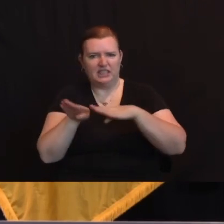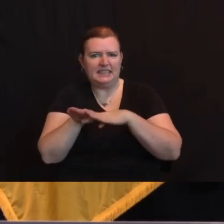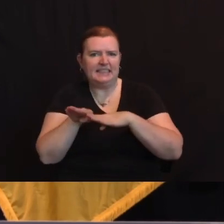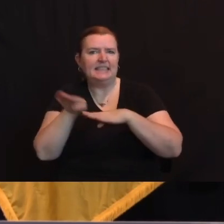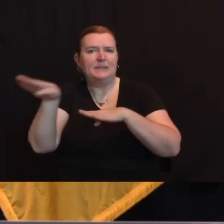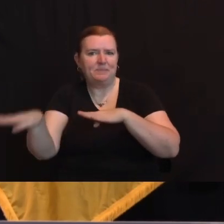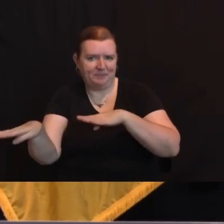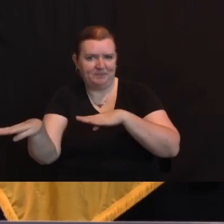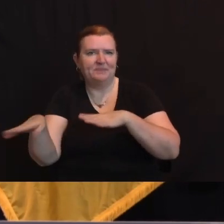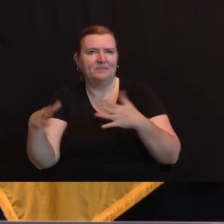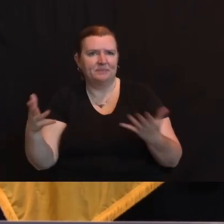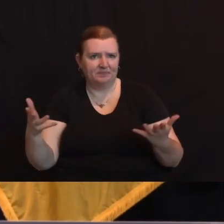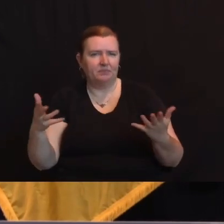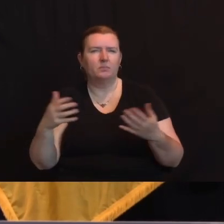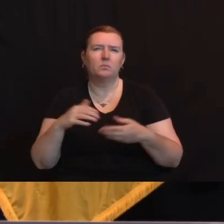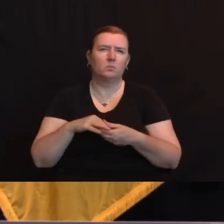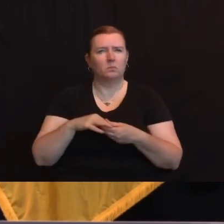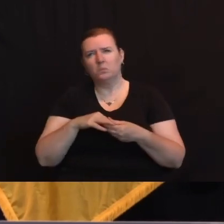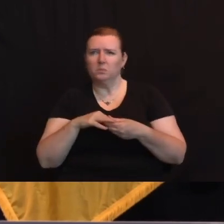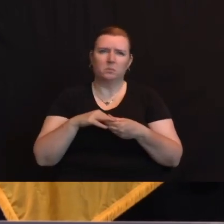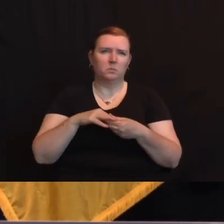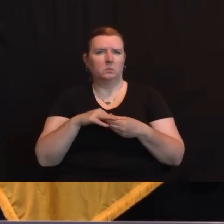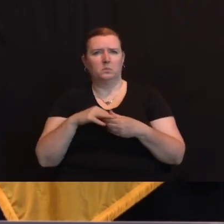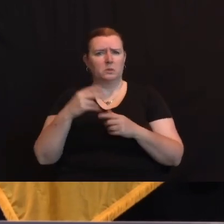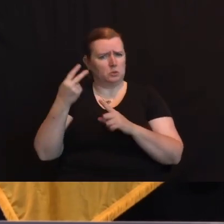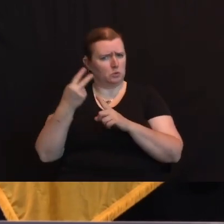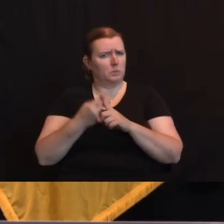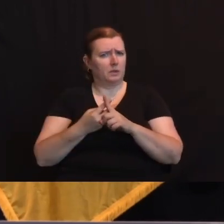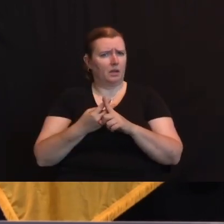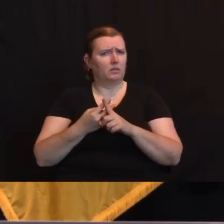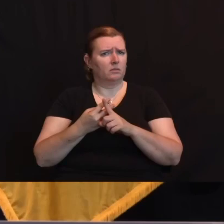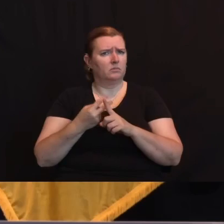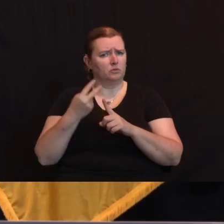back probably 2.5 months ago.